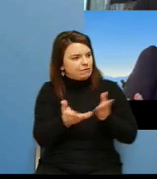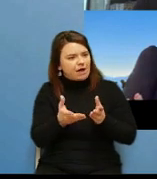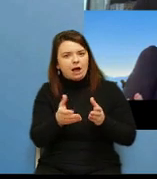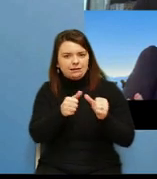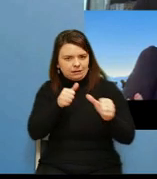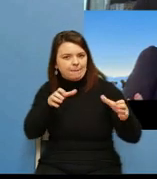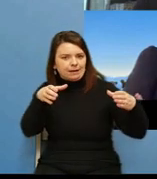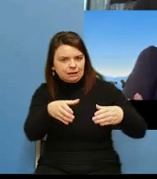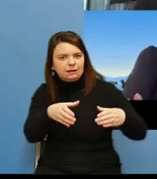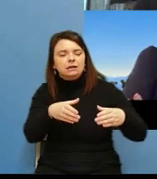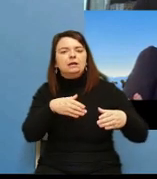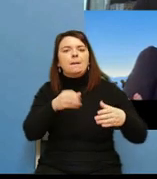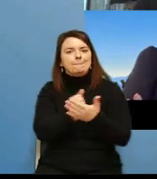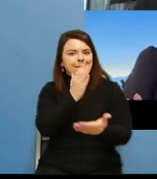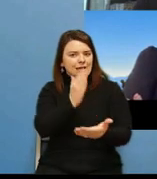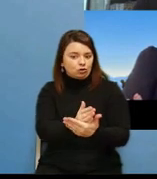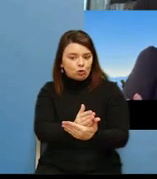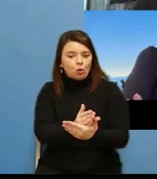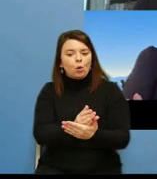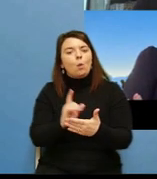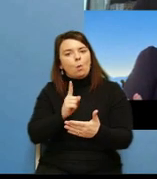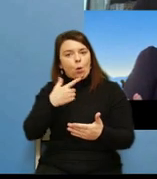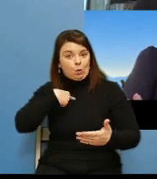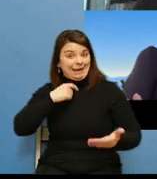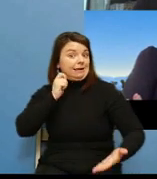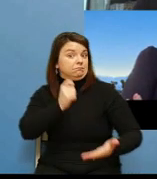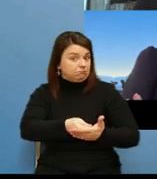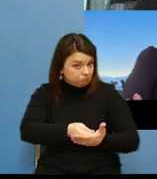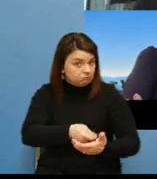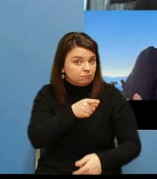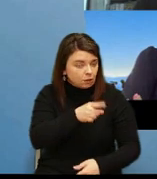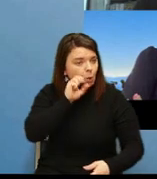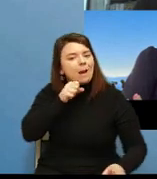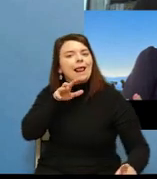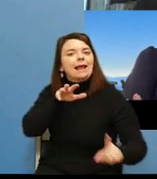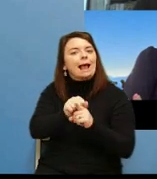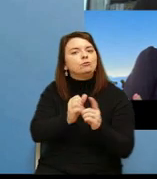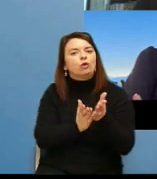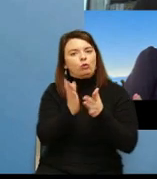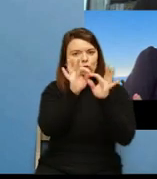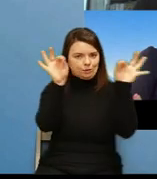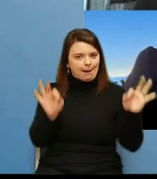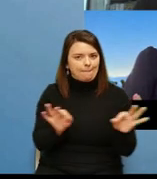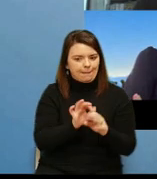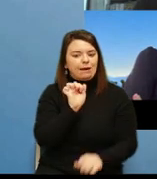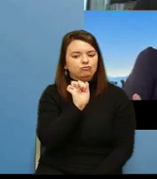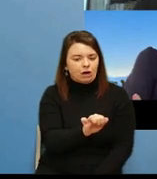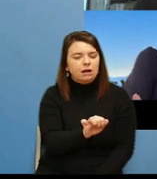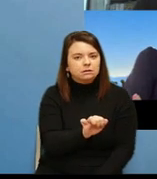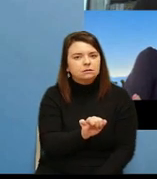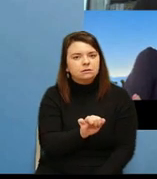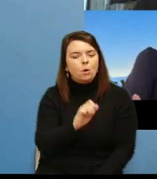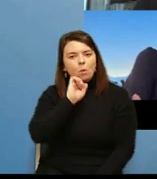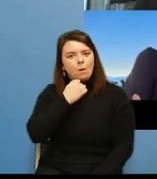with our clinical templates provider at a very granular detail at the moment to make sure that what we had intended to commission is going to be captured